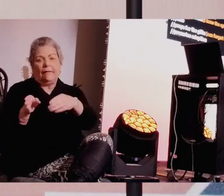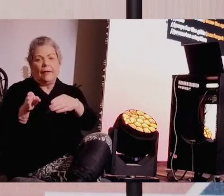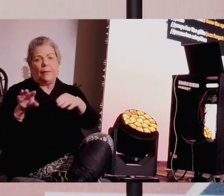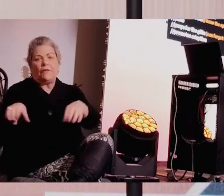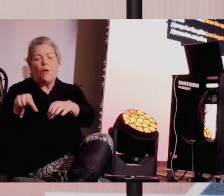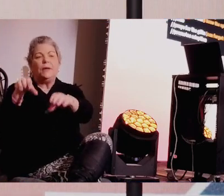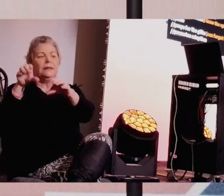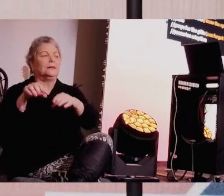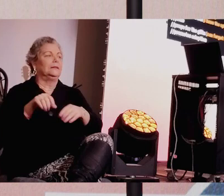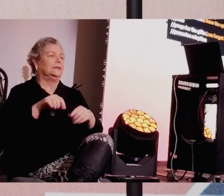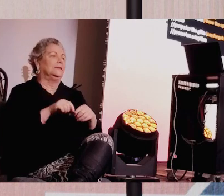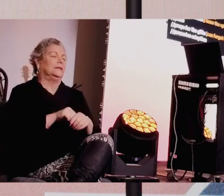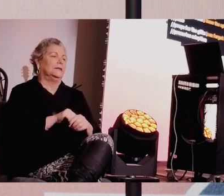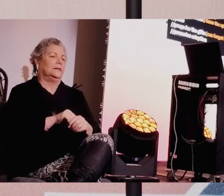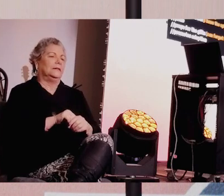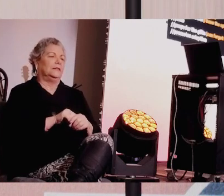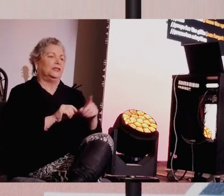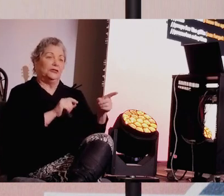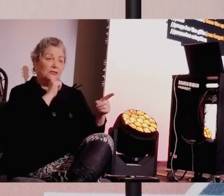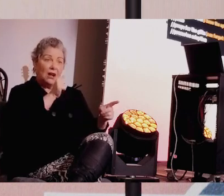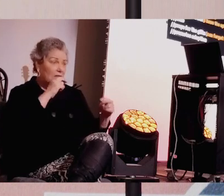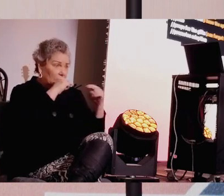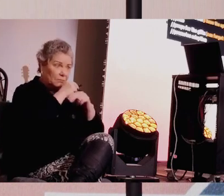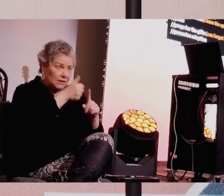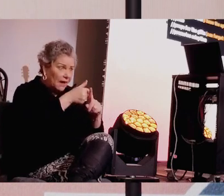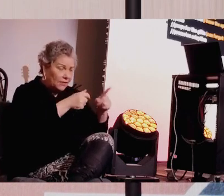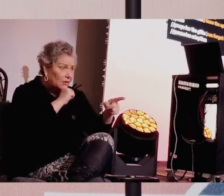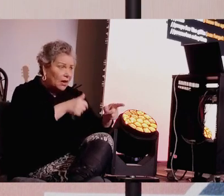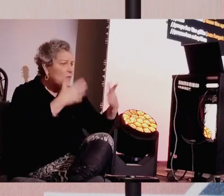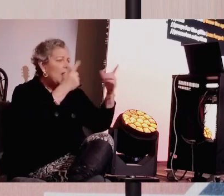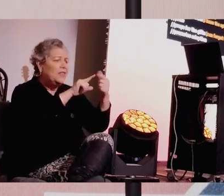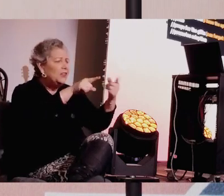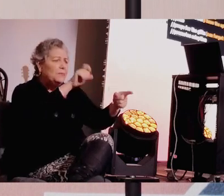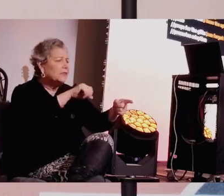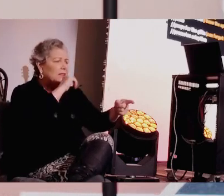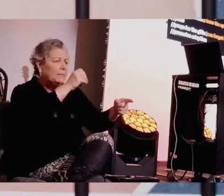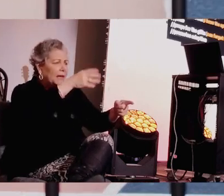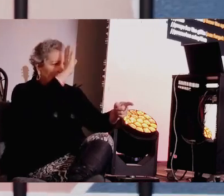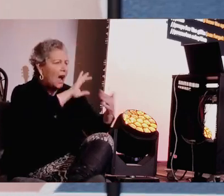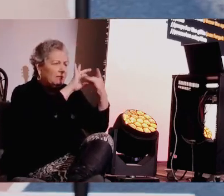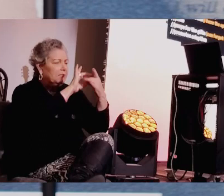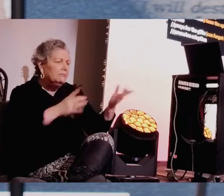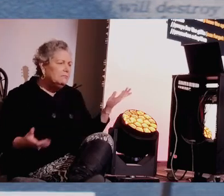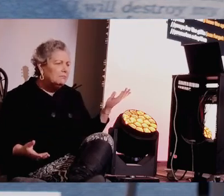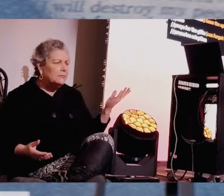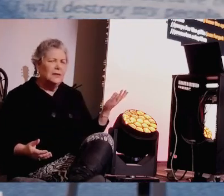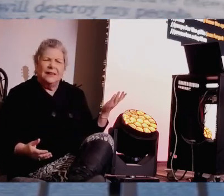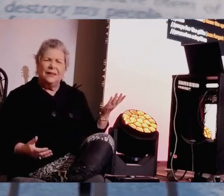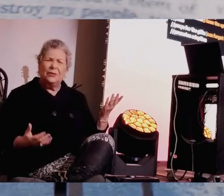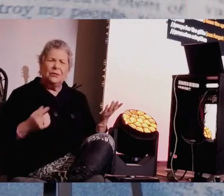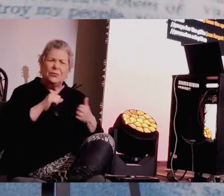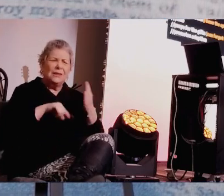there. This one can also, well, if you don't speak in tongues, well, then you must not be God's. Well, what is